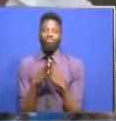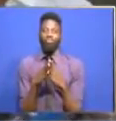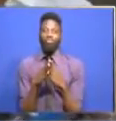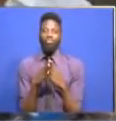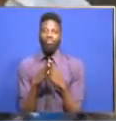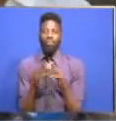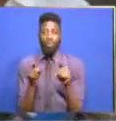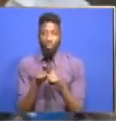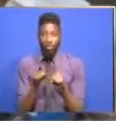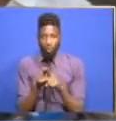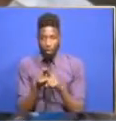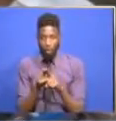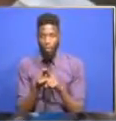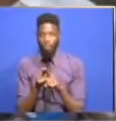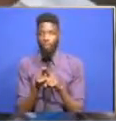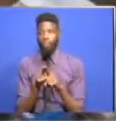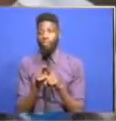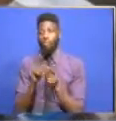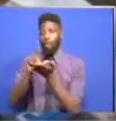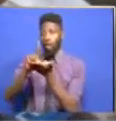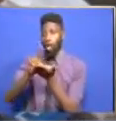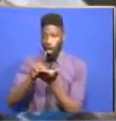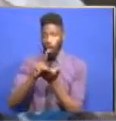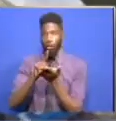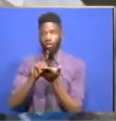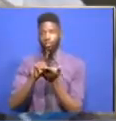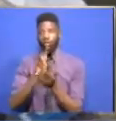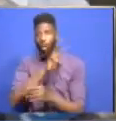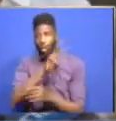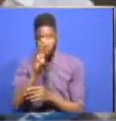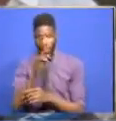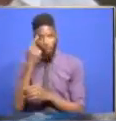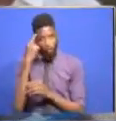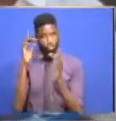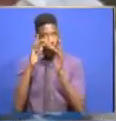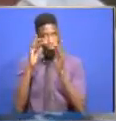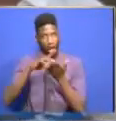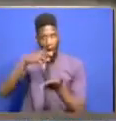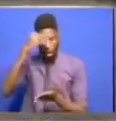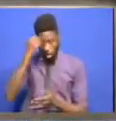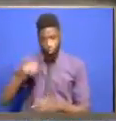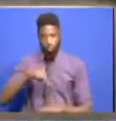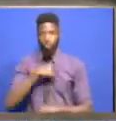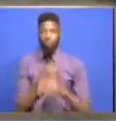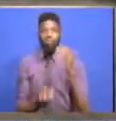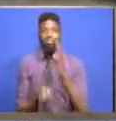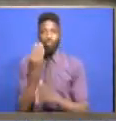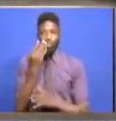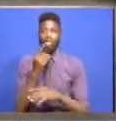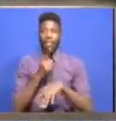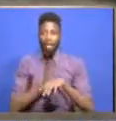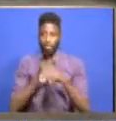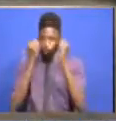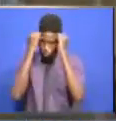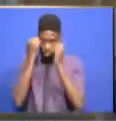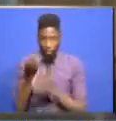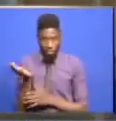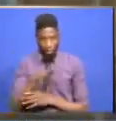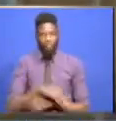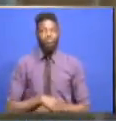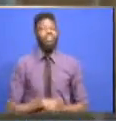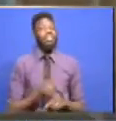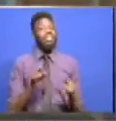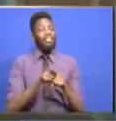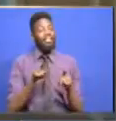lease a platform of e-learning that we roll out when the students come. Mushina at the same time encouraged members of the